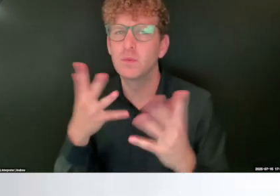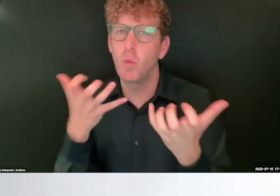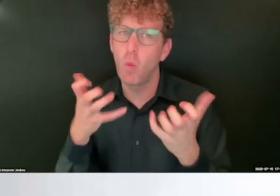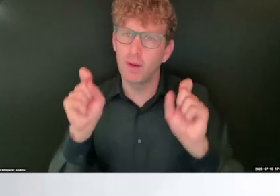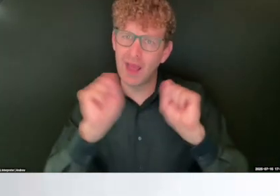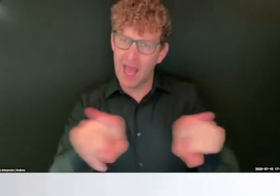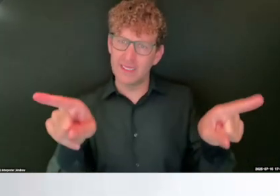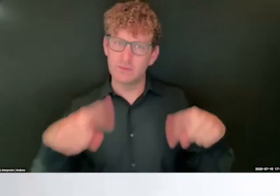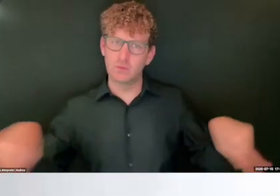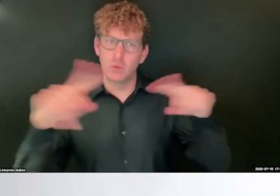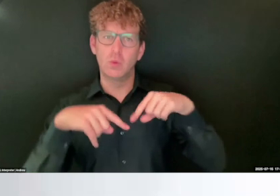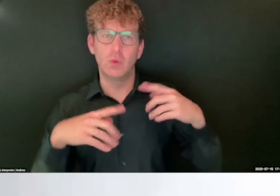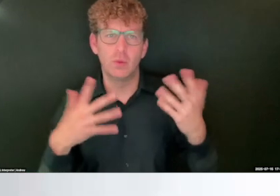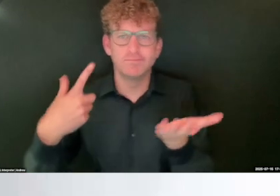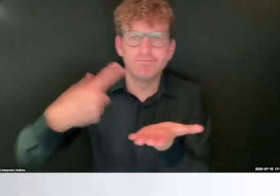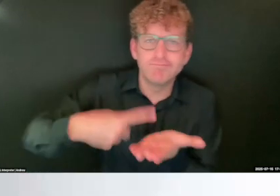June 20th.